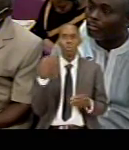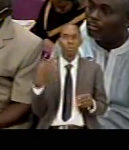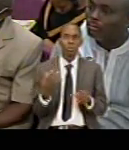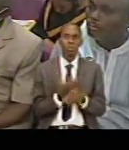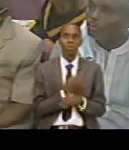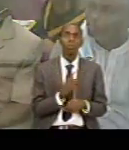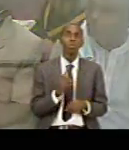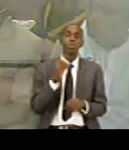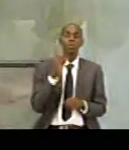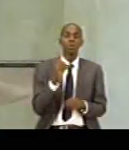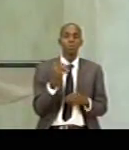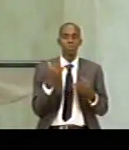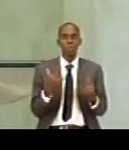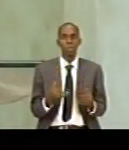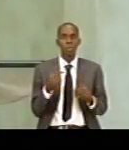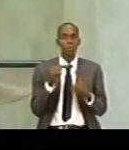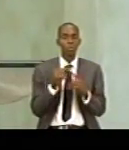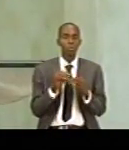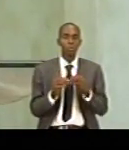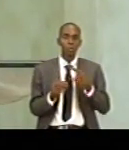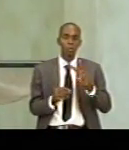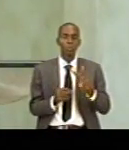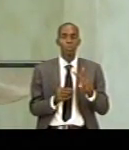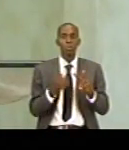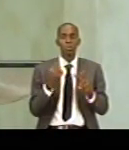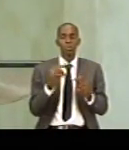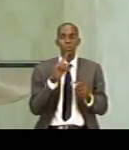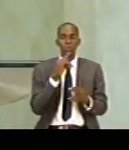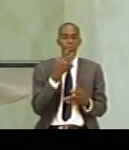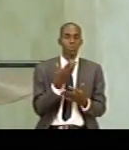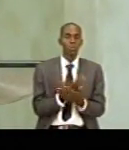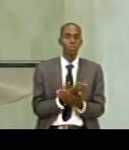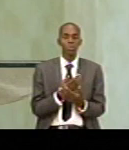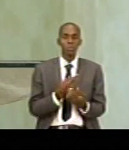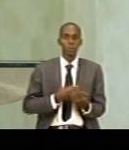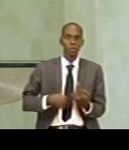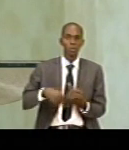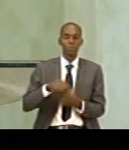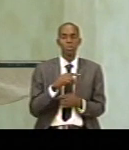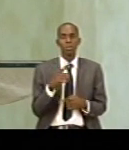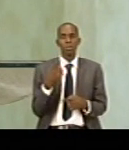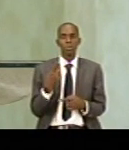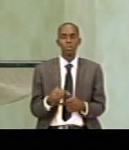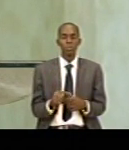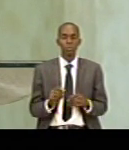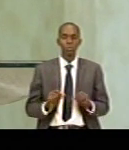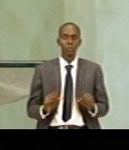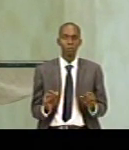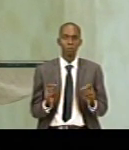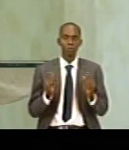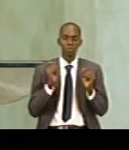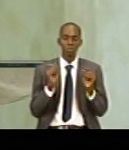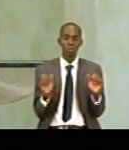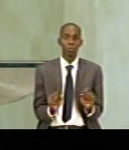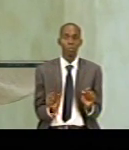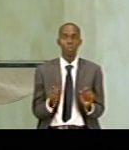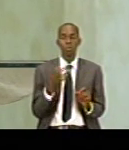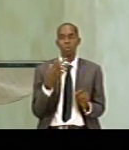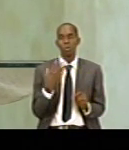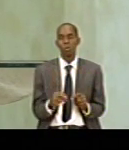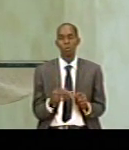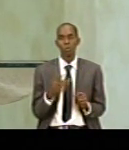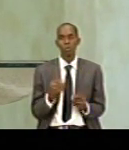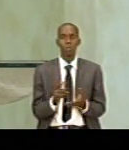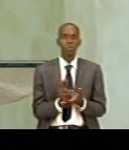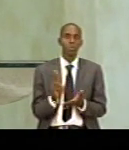That leads us to point number 2, signs, heralding, and suddenness of the rapture of saints. Our Lord